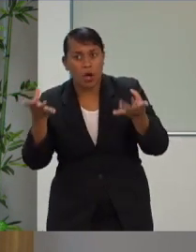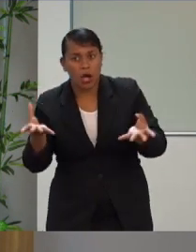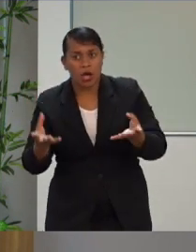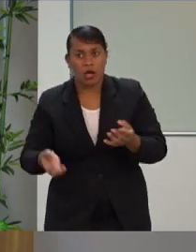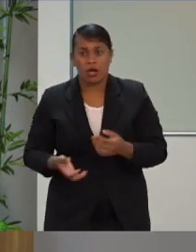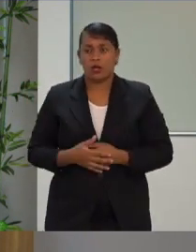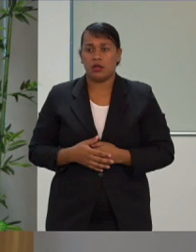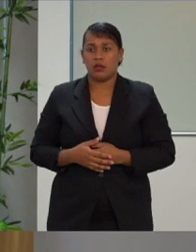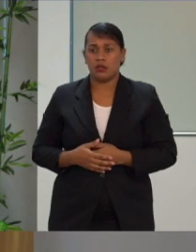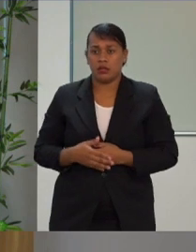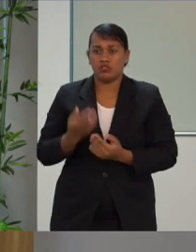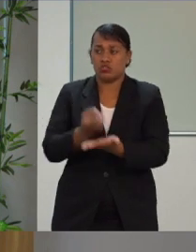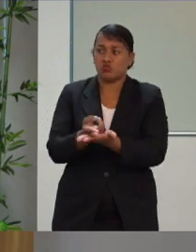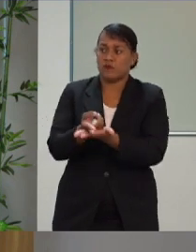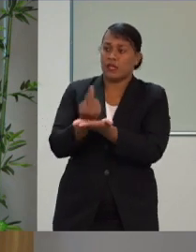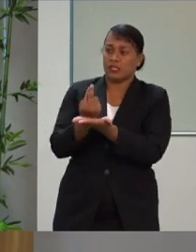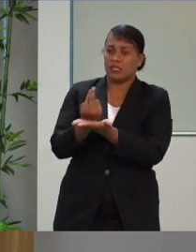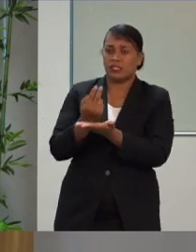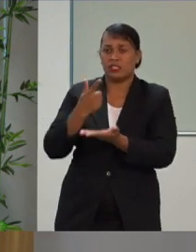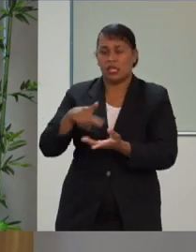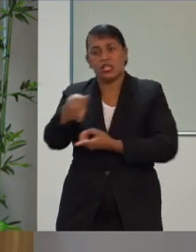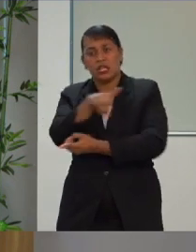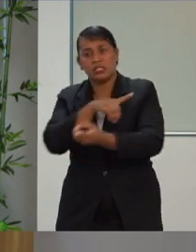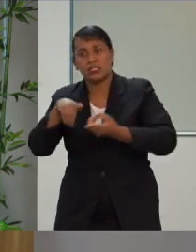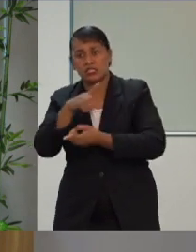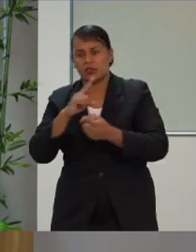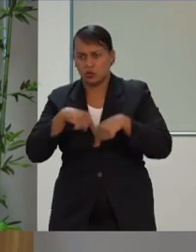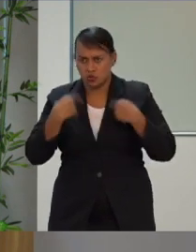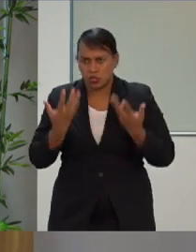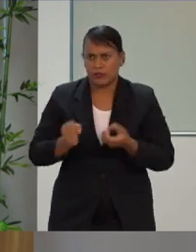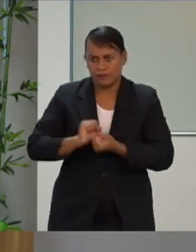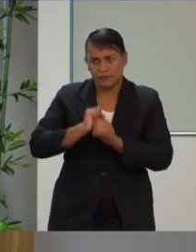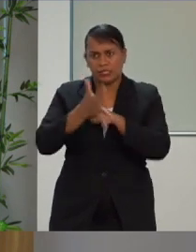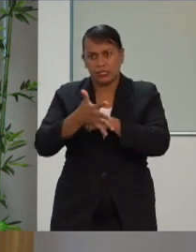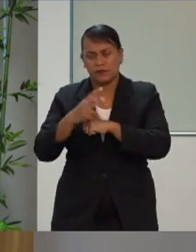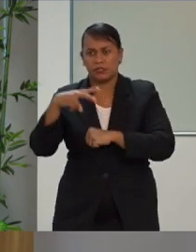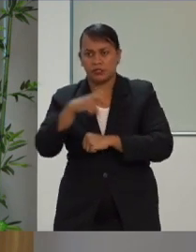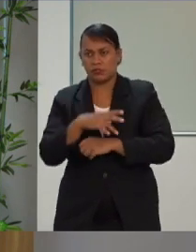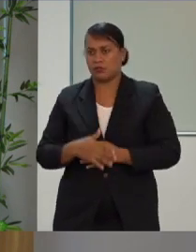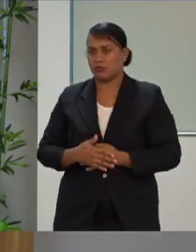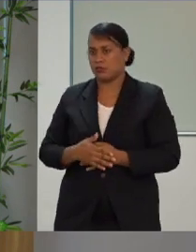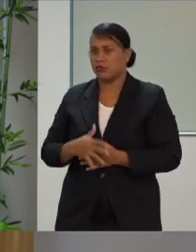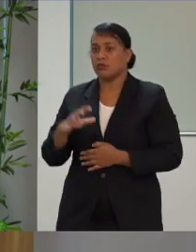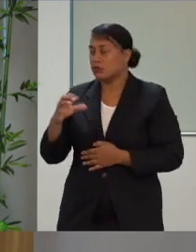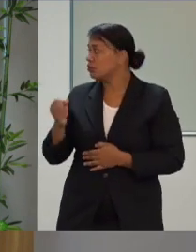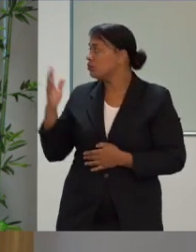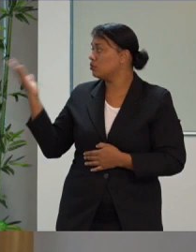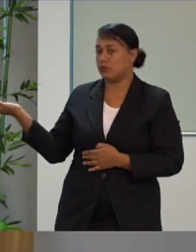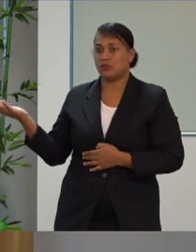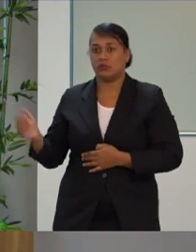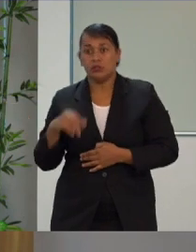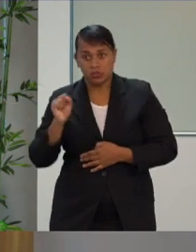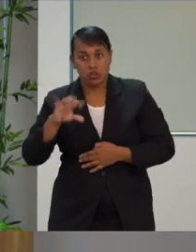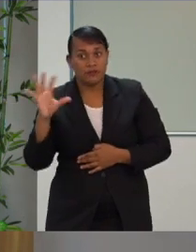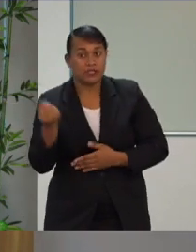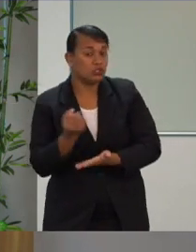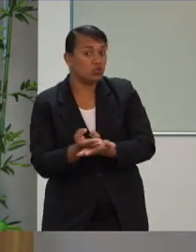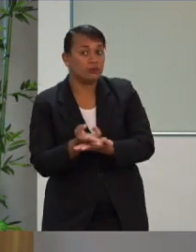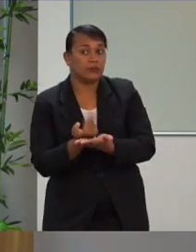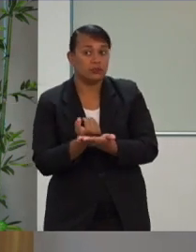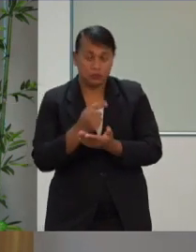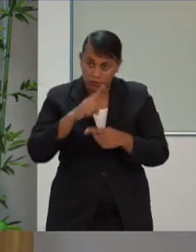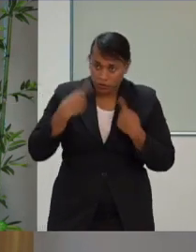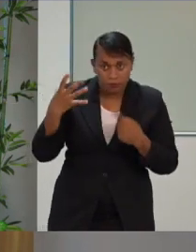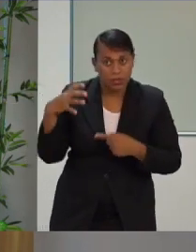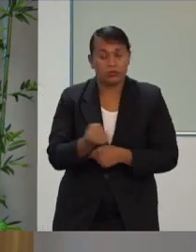us while we're experiencing this pandemic? Well, we have to recover, of course. We have to recover, and all of government's machinery